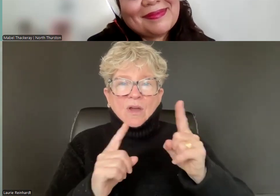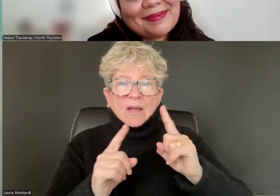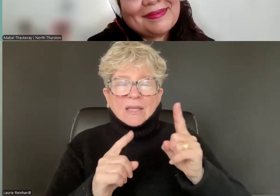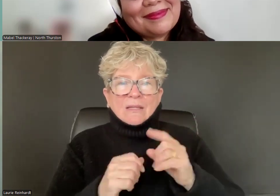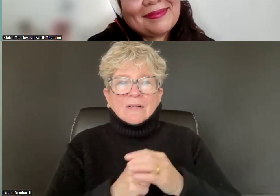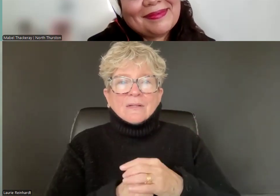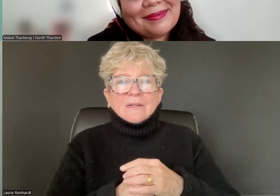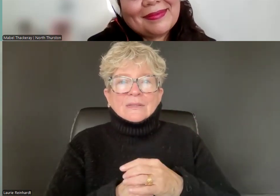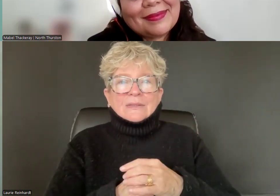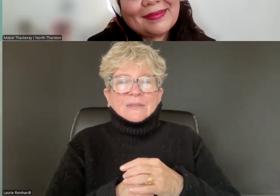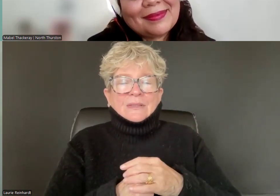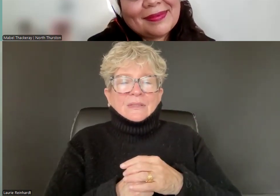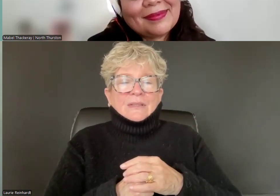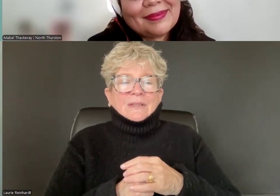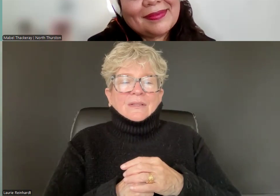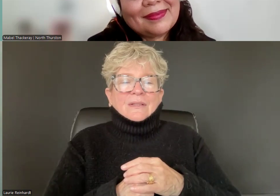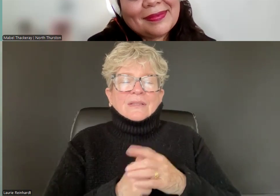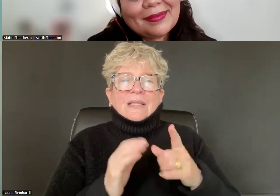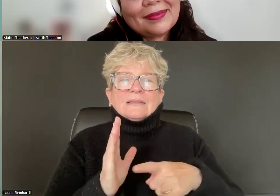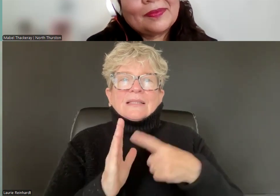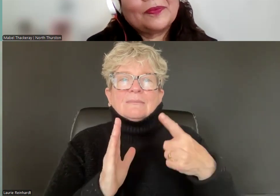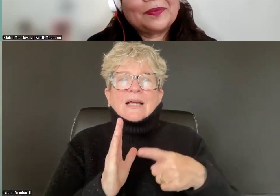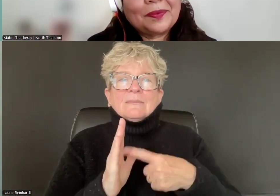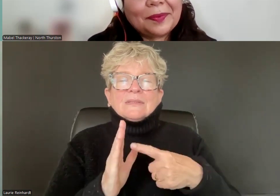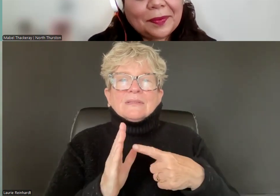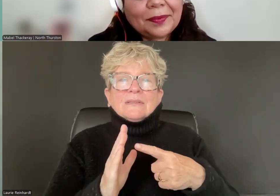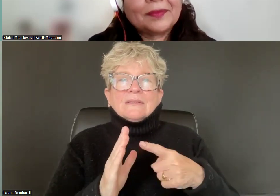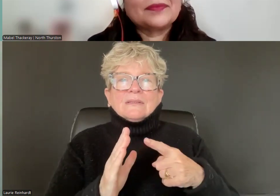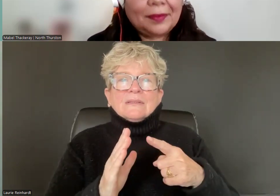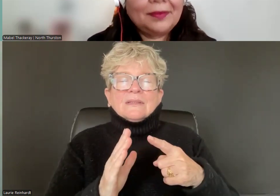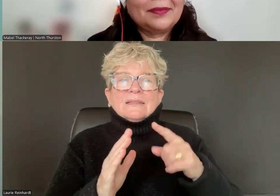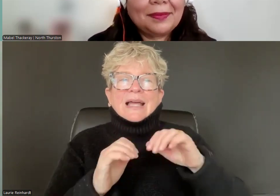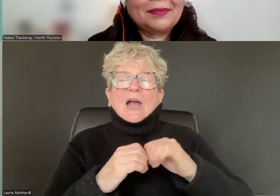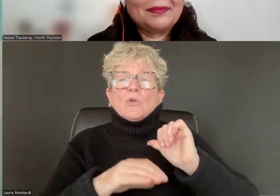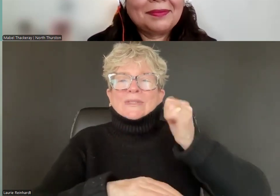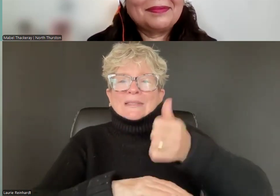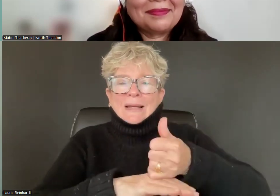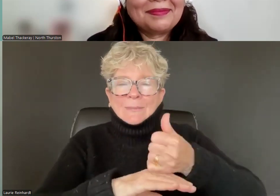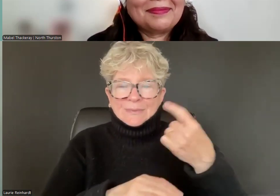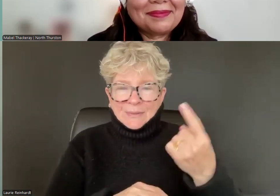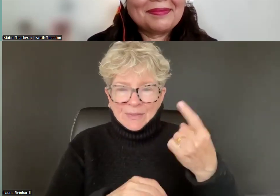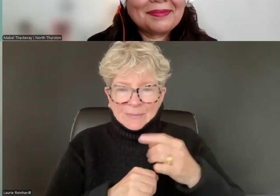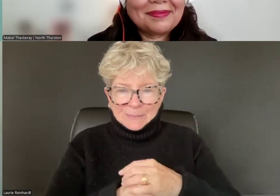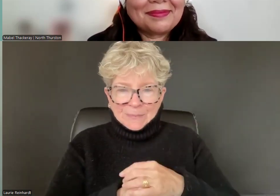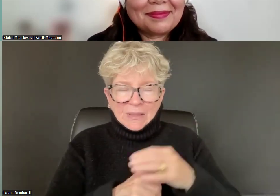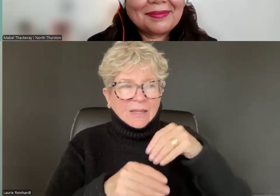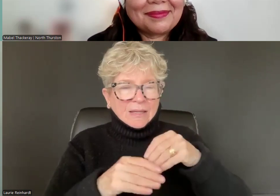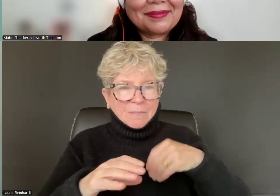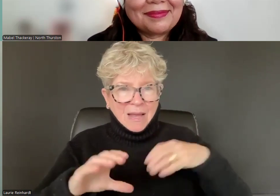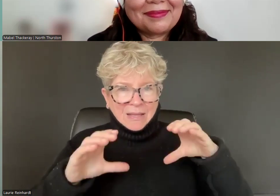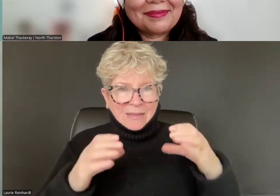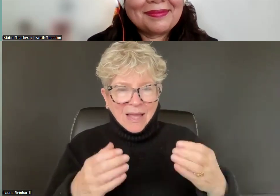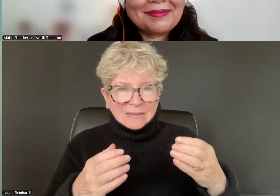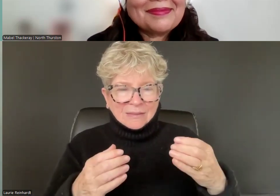initially, there's times too that it has a lot to do with how you set things up. So in my class, I had